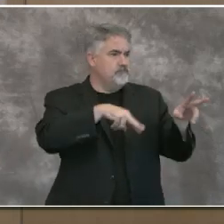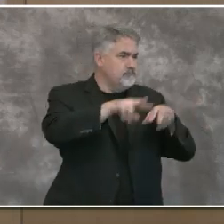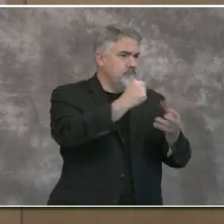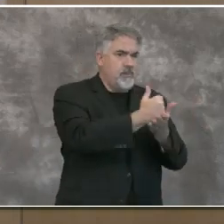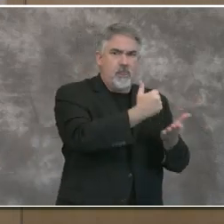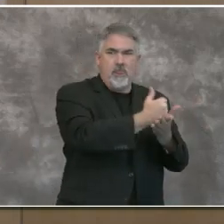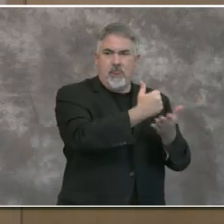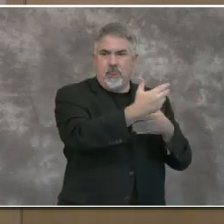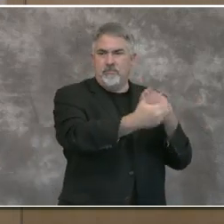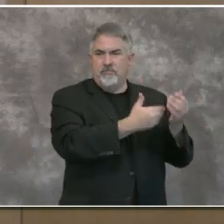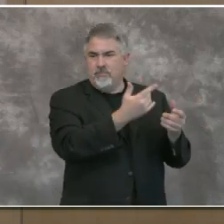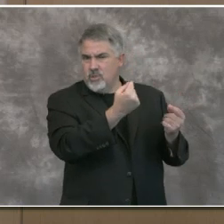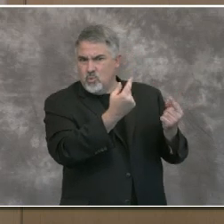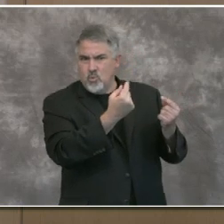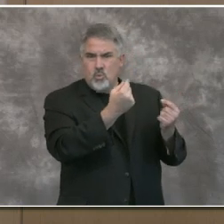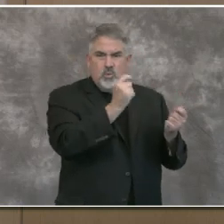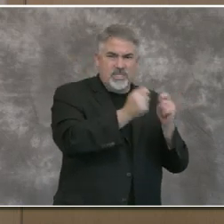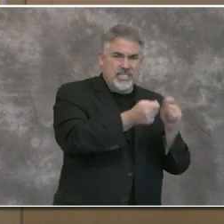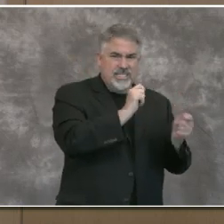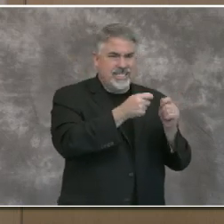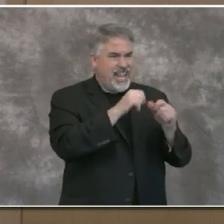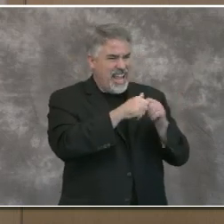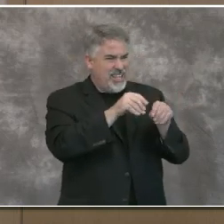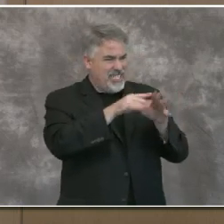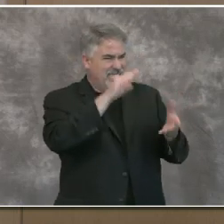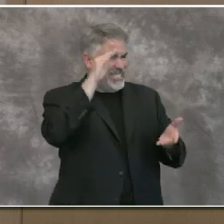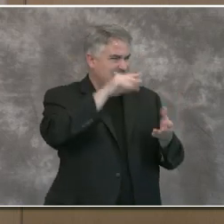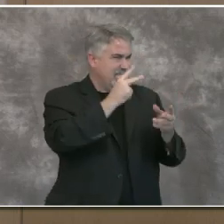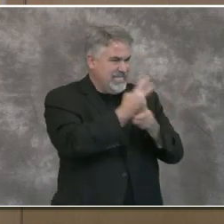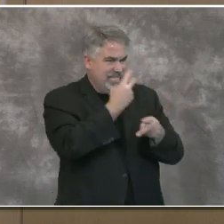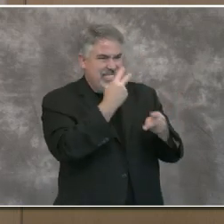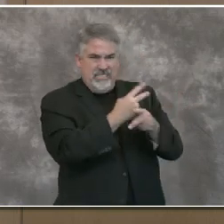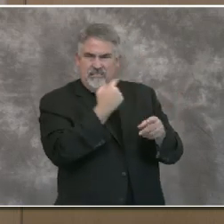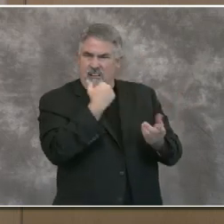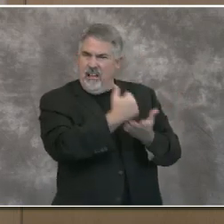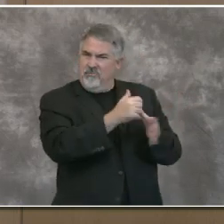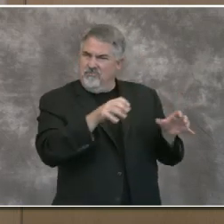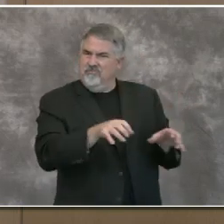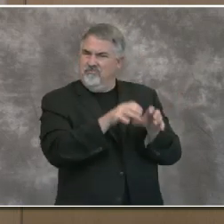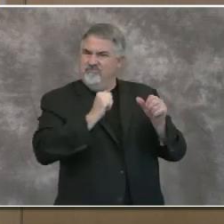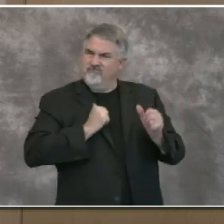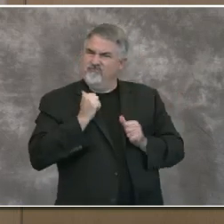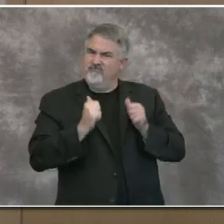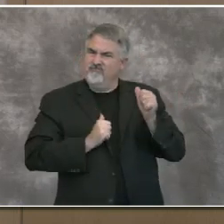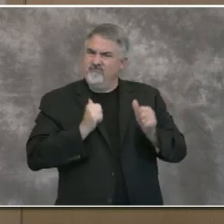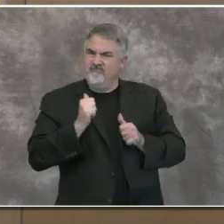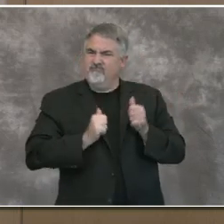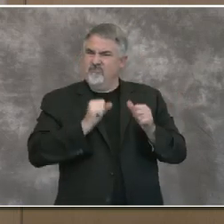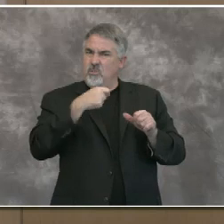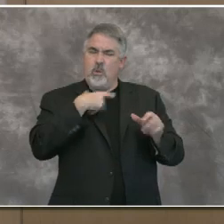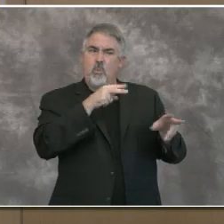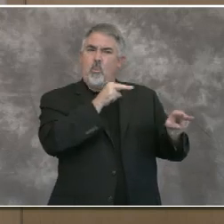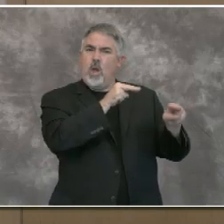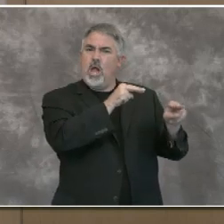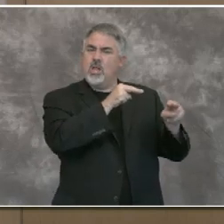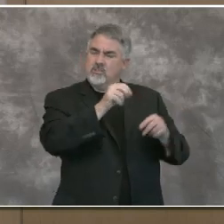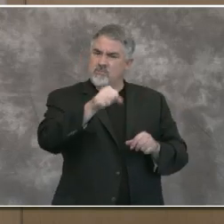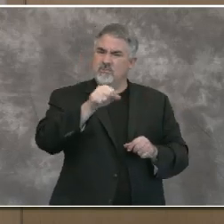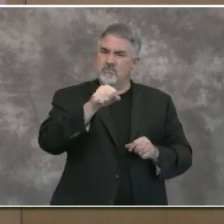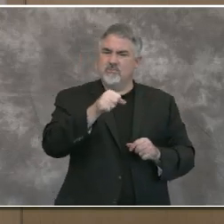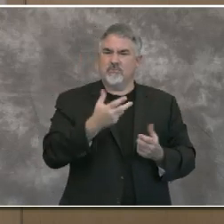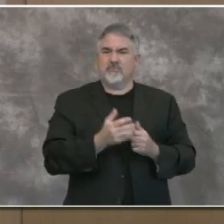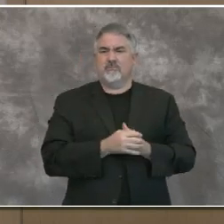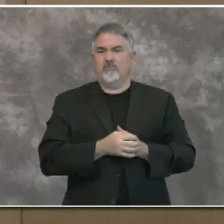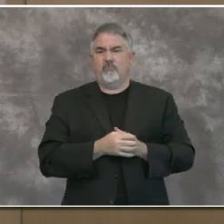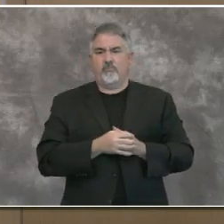infection control and prevention measures that are in place, and we monitor the process at the facilities. Not only